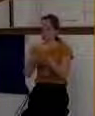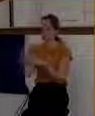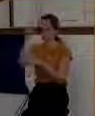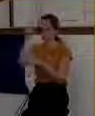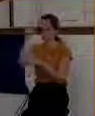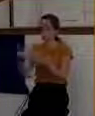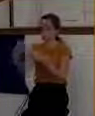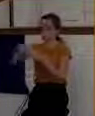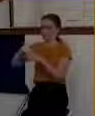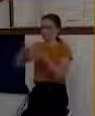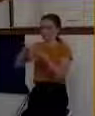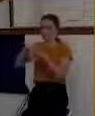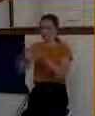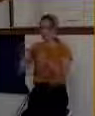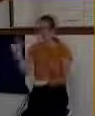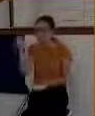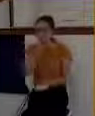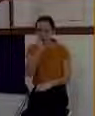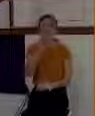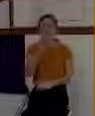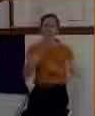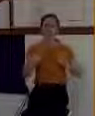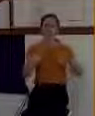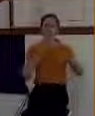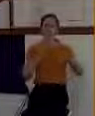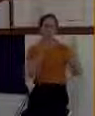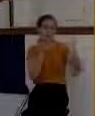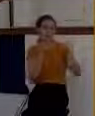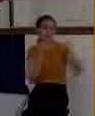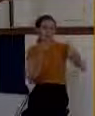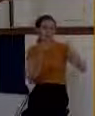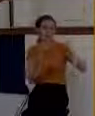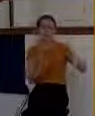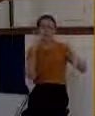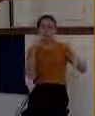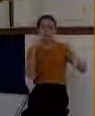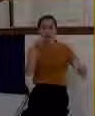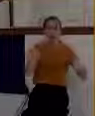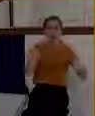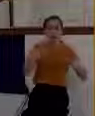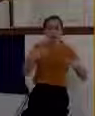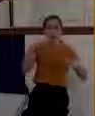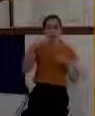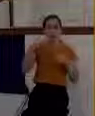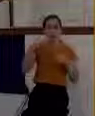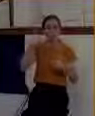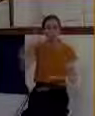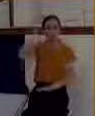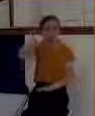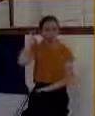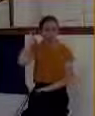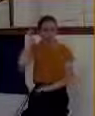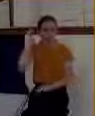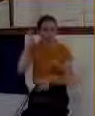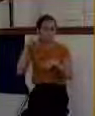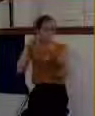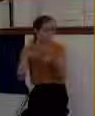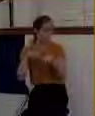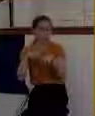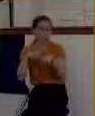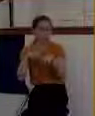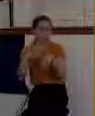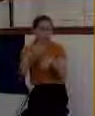carcass cast in the way, and the ass and the lion standing by the carcass. And the lion had not eaten the carcass, nor